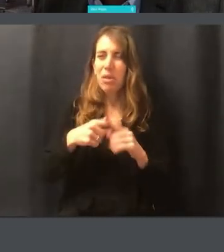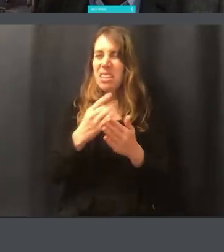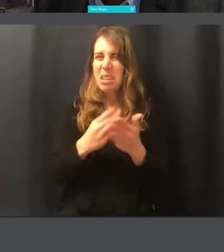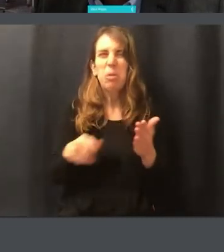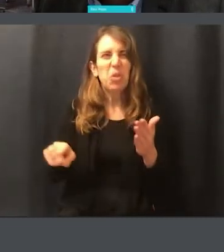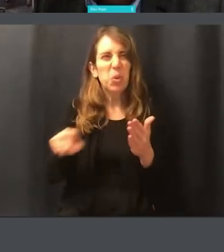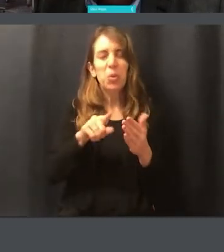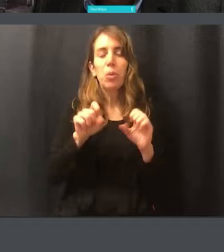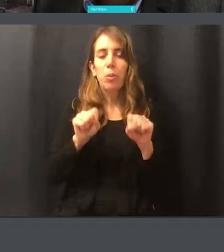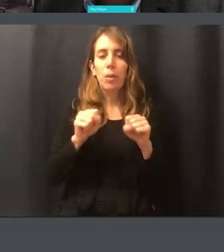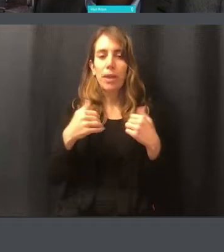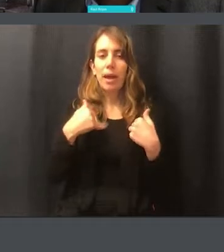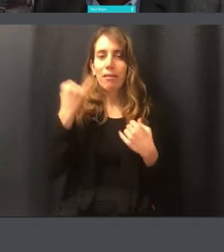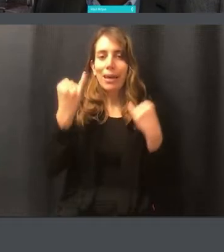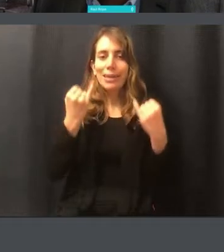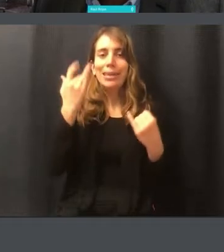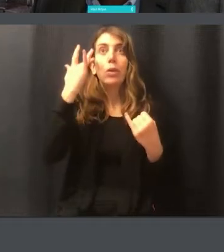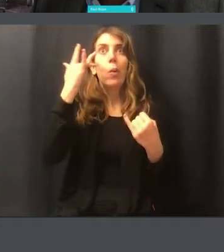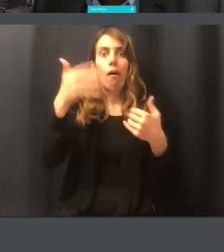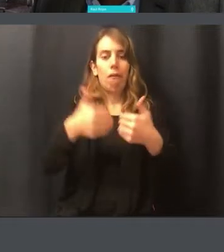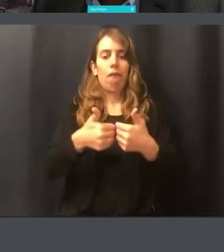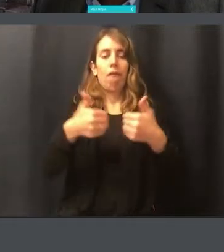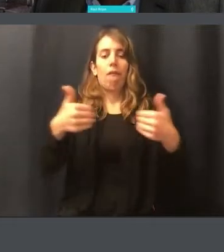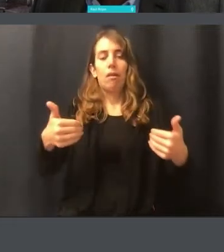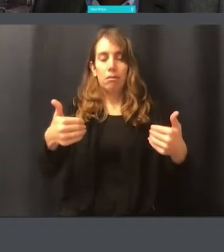to why that is the case.